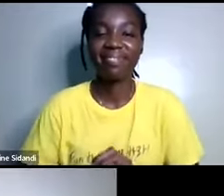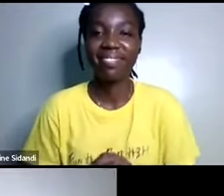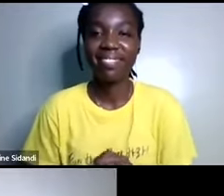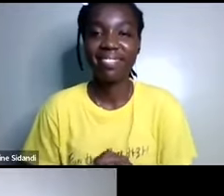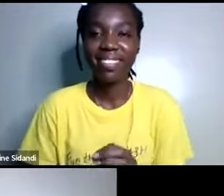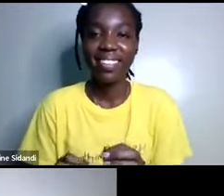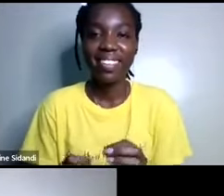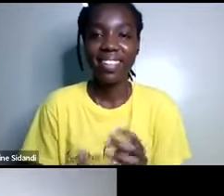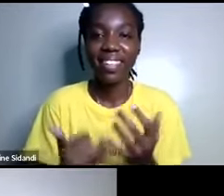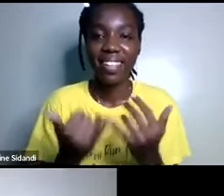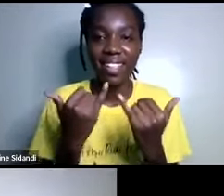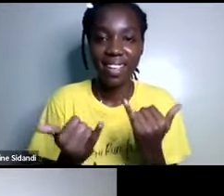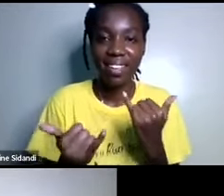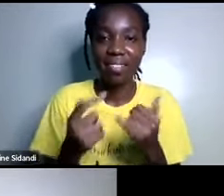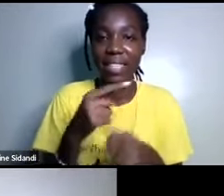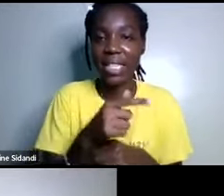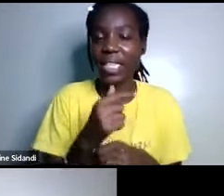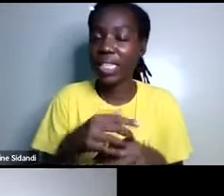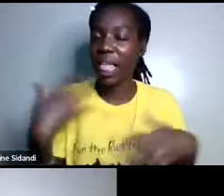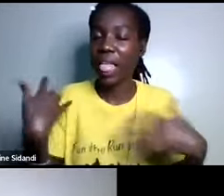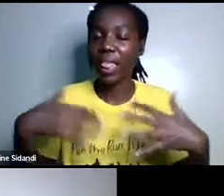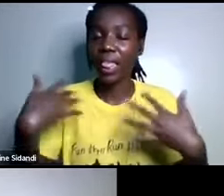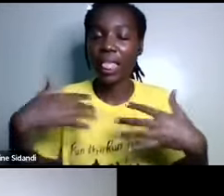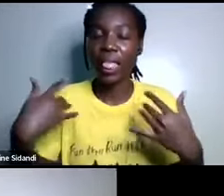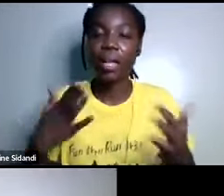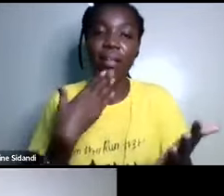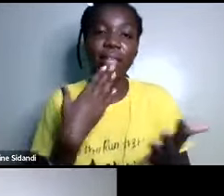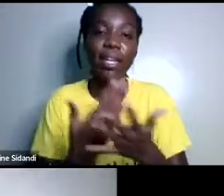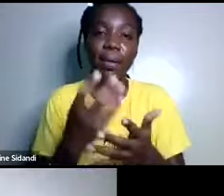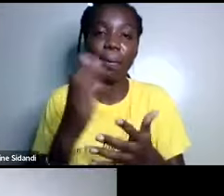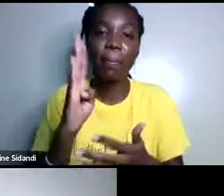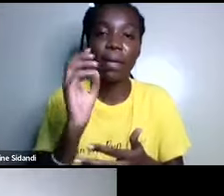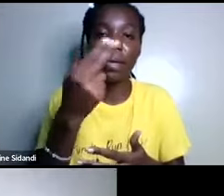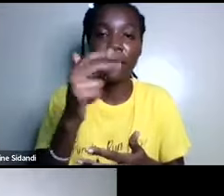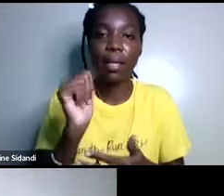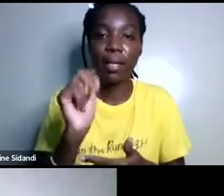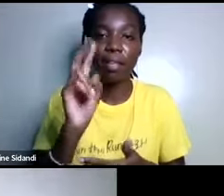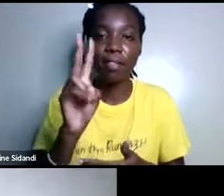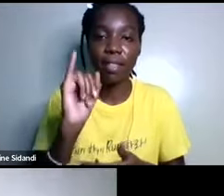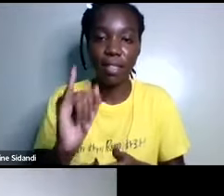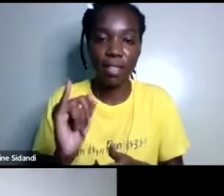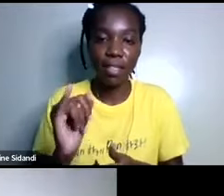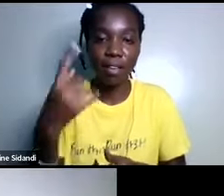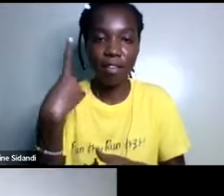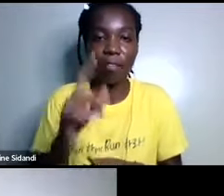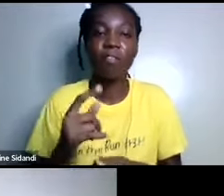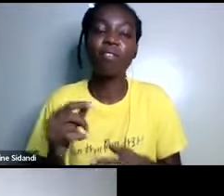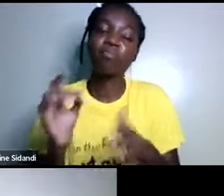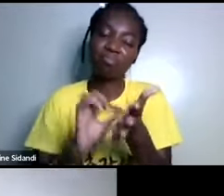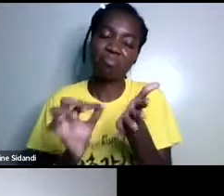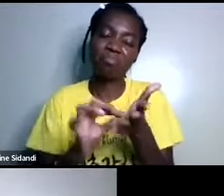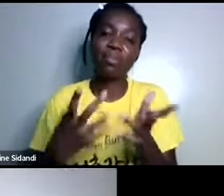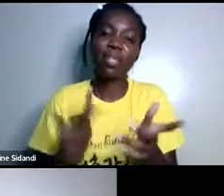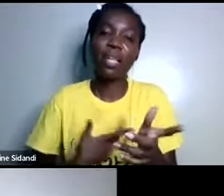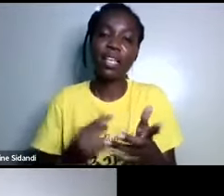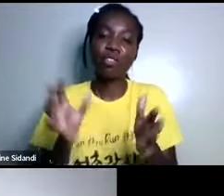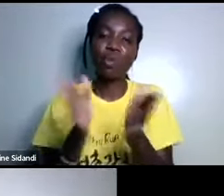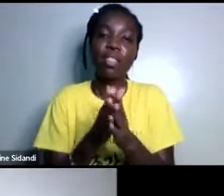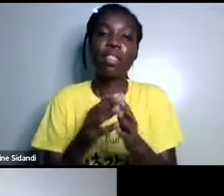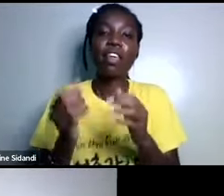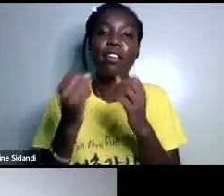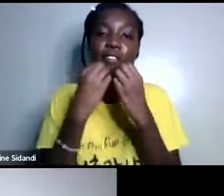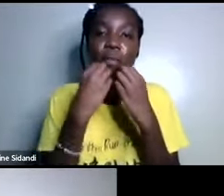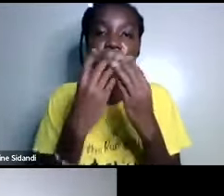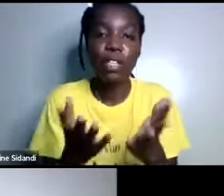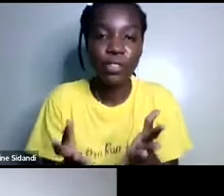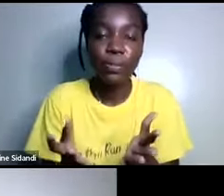This session has been amazing. Thanks, Bavi, for enlightening us with the information.